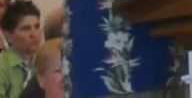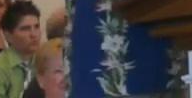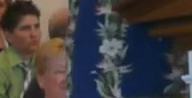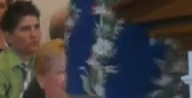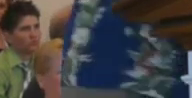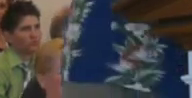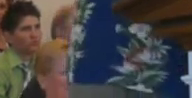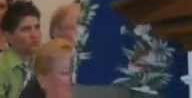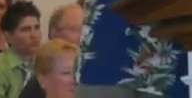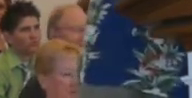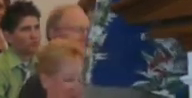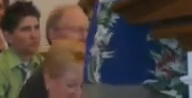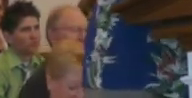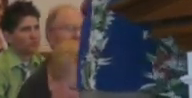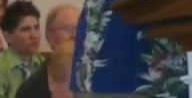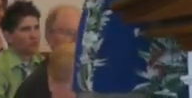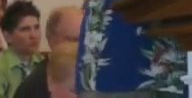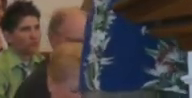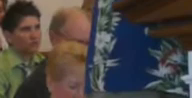back there.